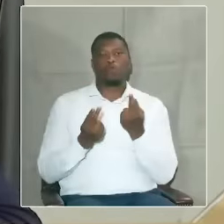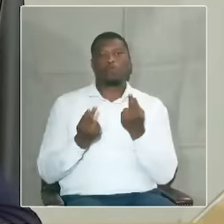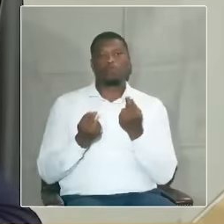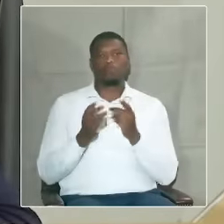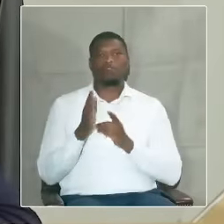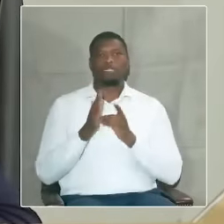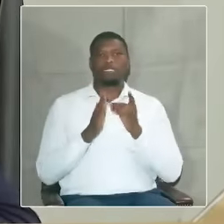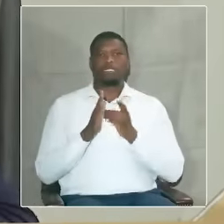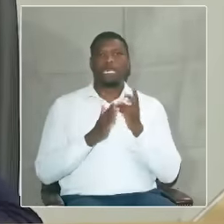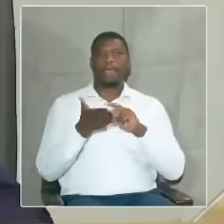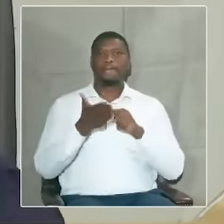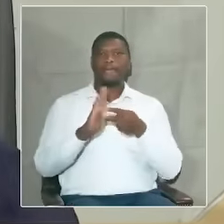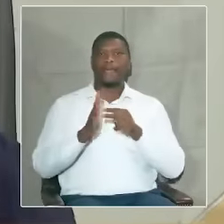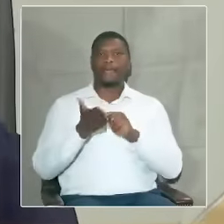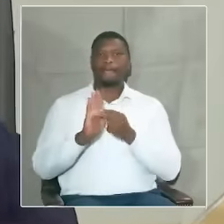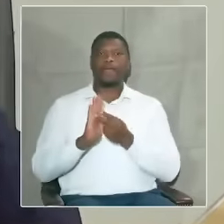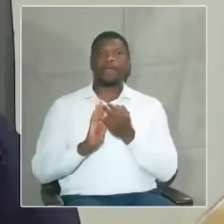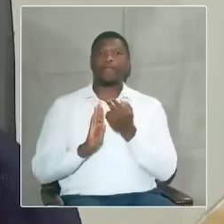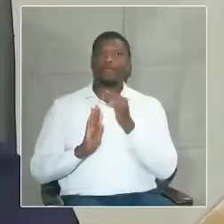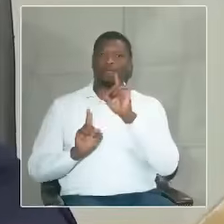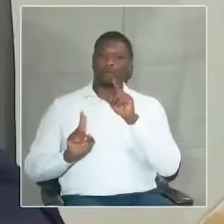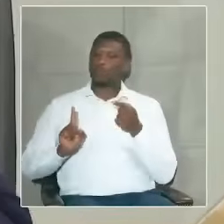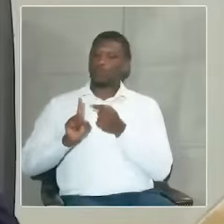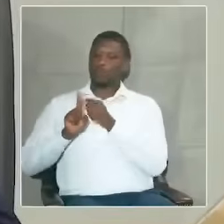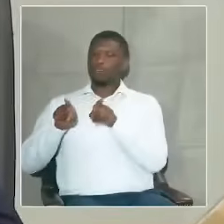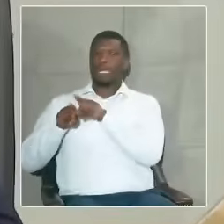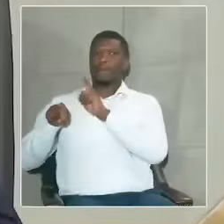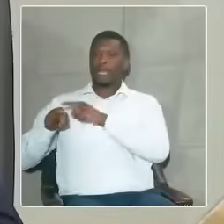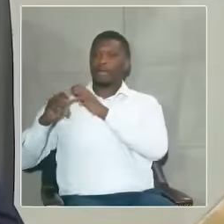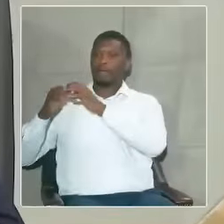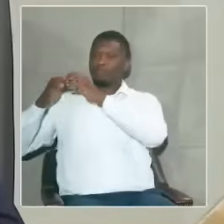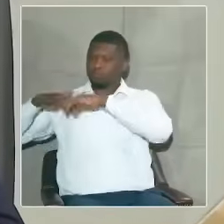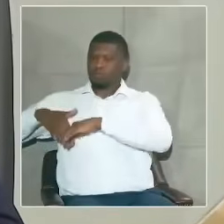developing something of a phased-out approach.